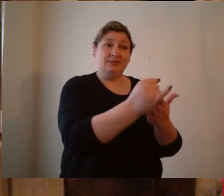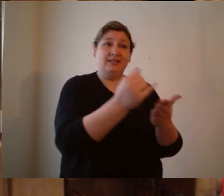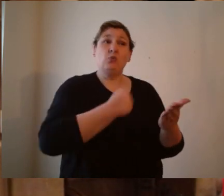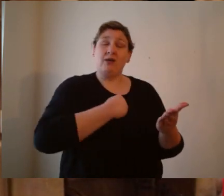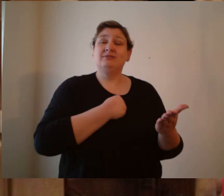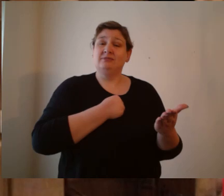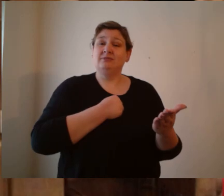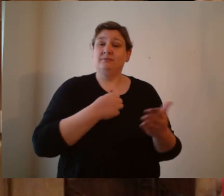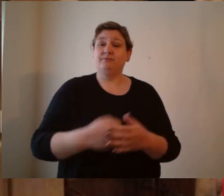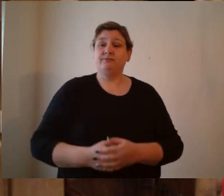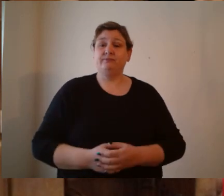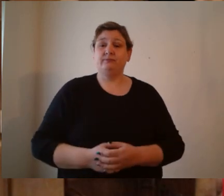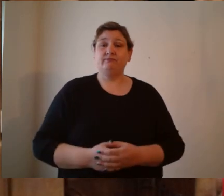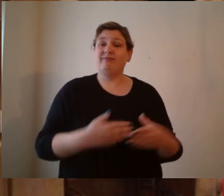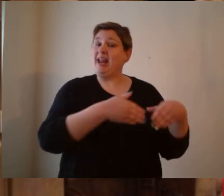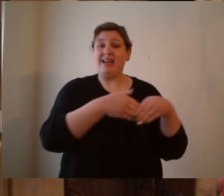us.